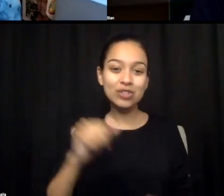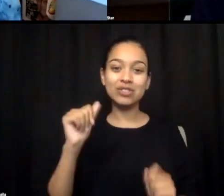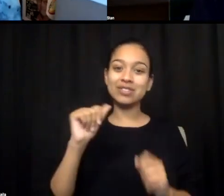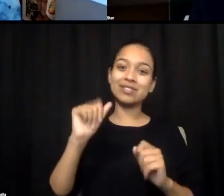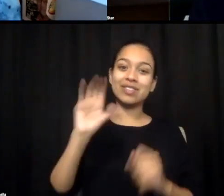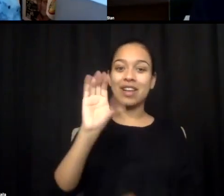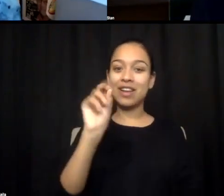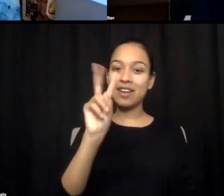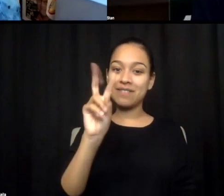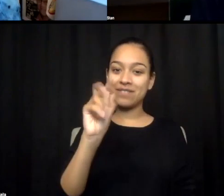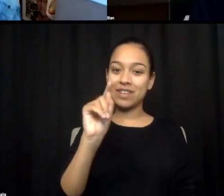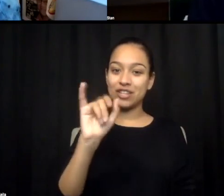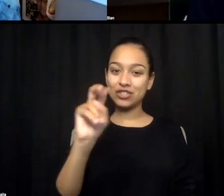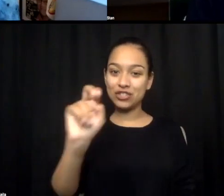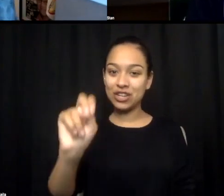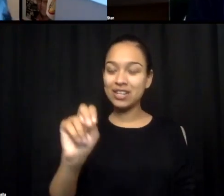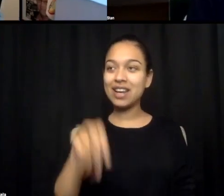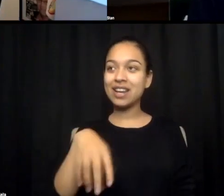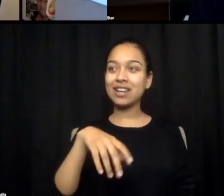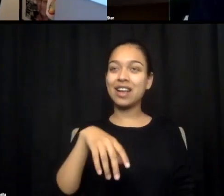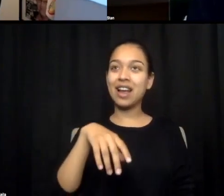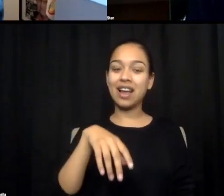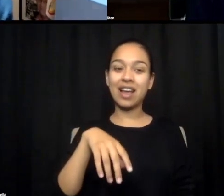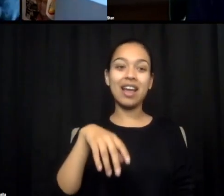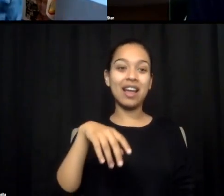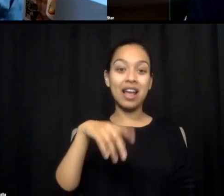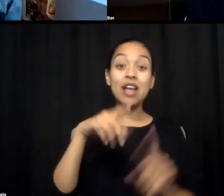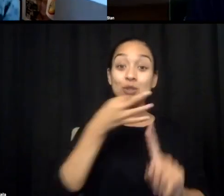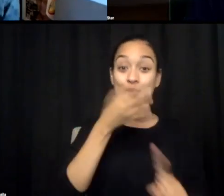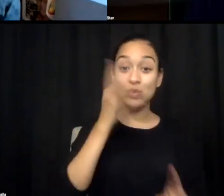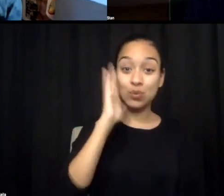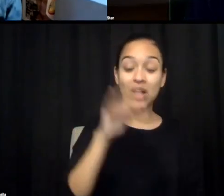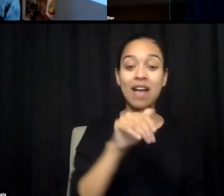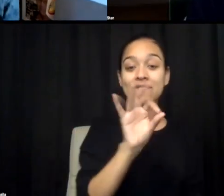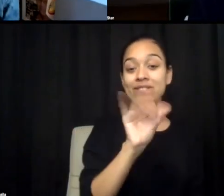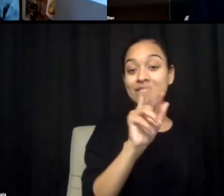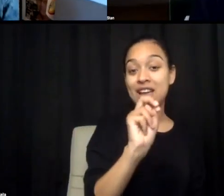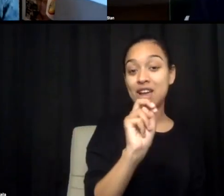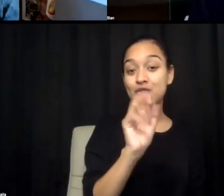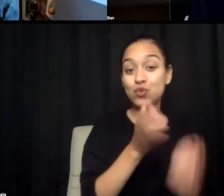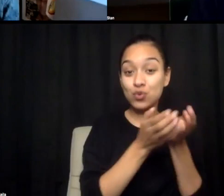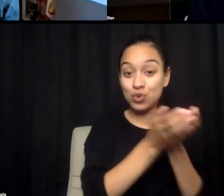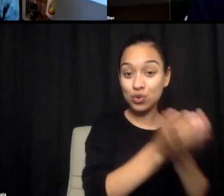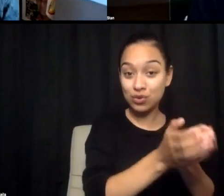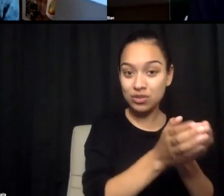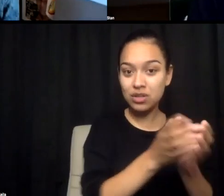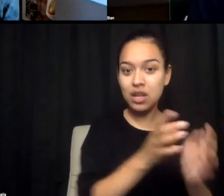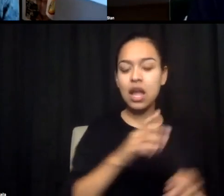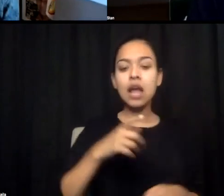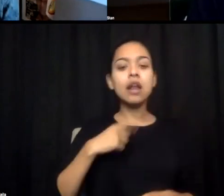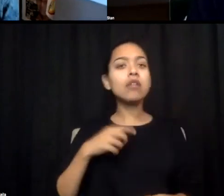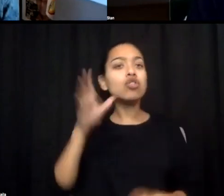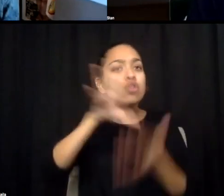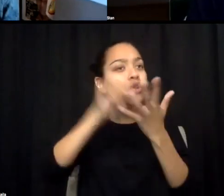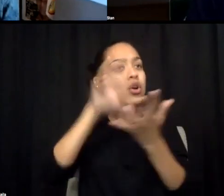the next Golden Girls fan cruise in April. Yes, I read that. And hearing stories of what the show meant to people,